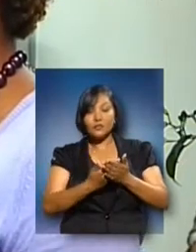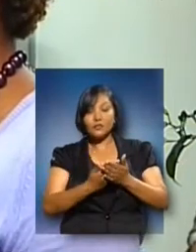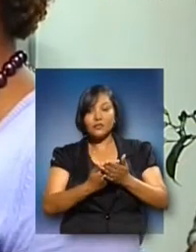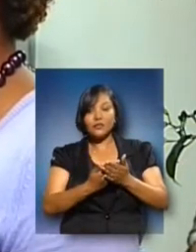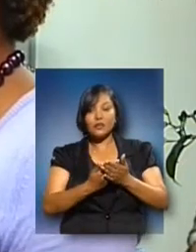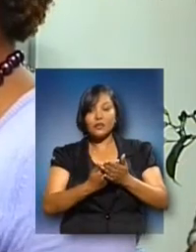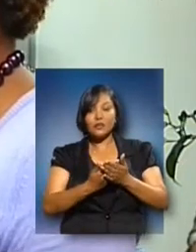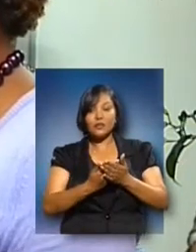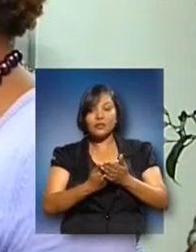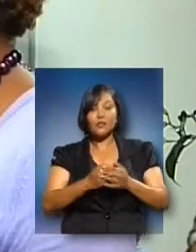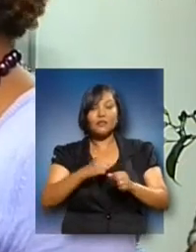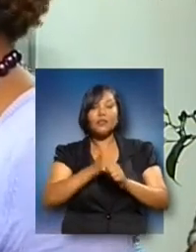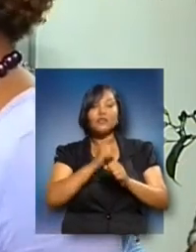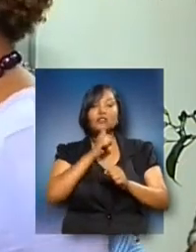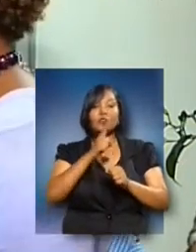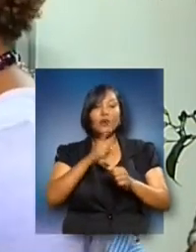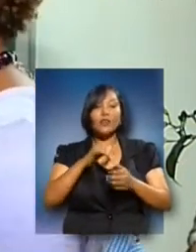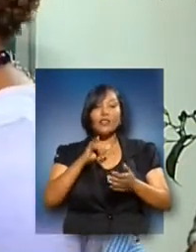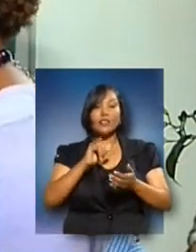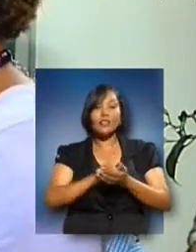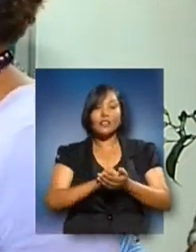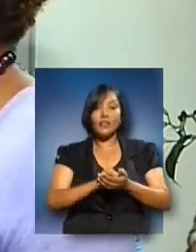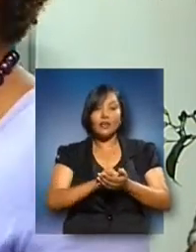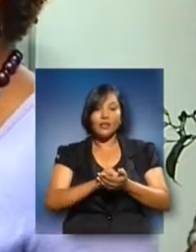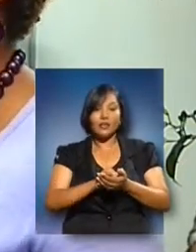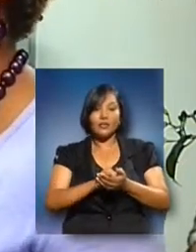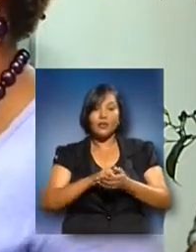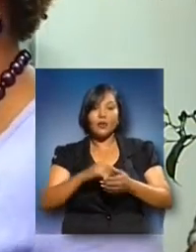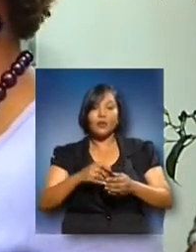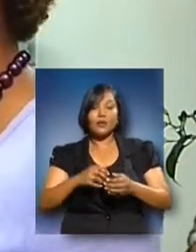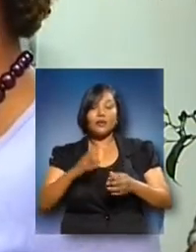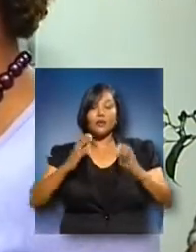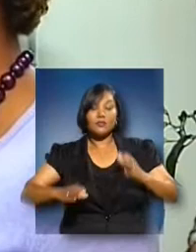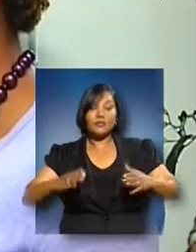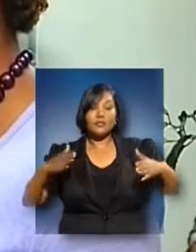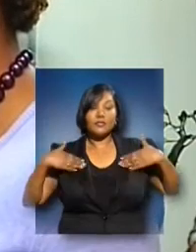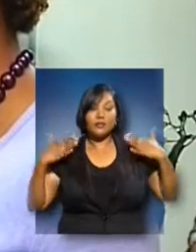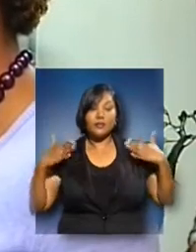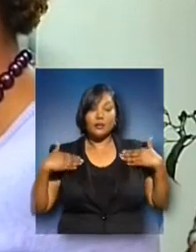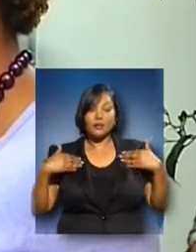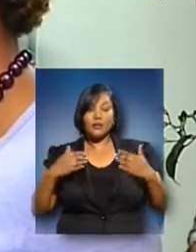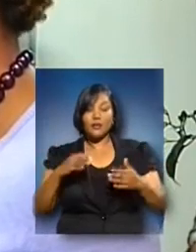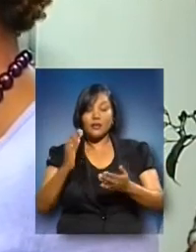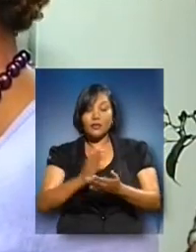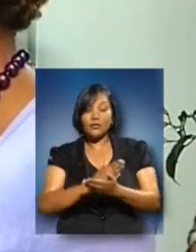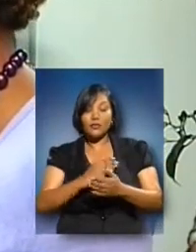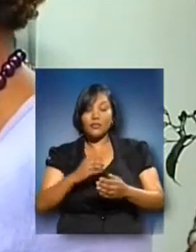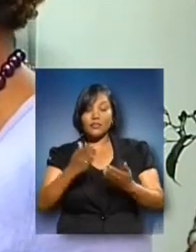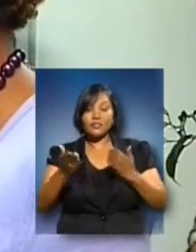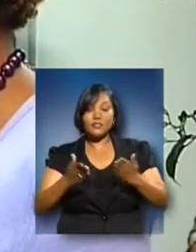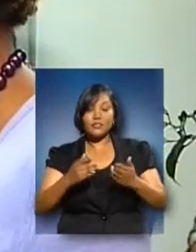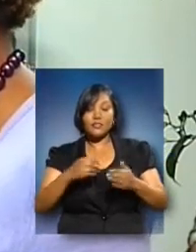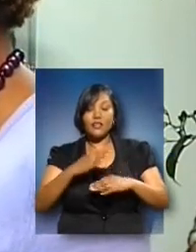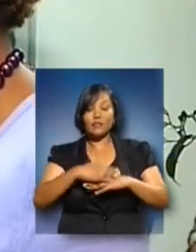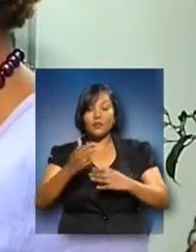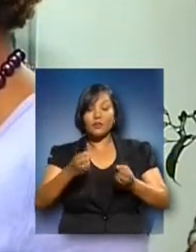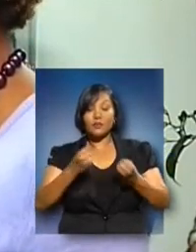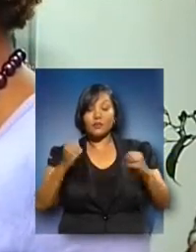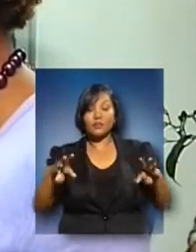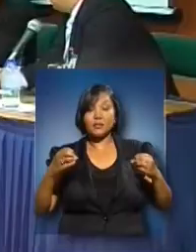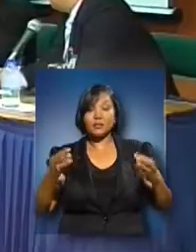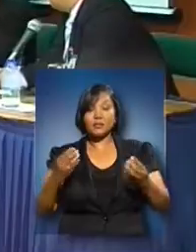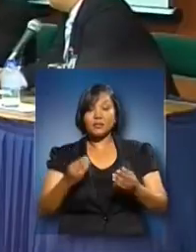of ensuring that there's innovation, customers are really benefiting after all this money is spent? Yeah?